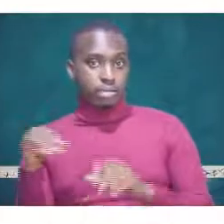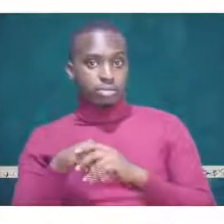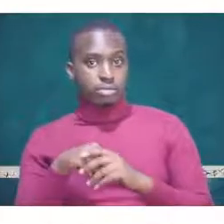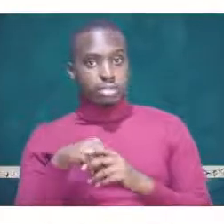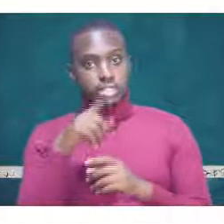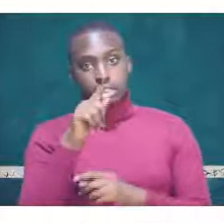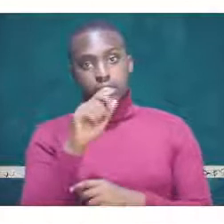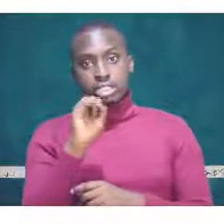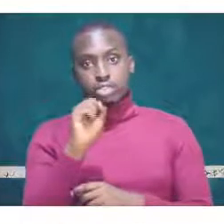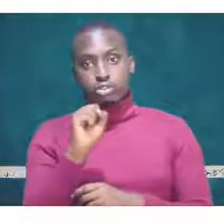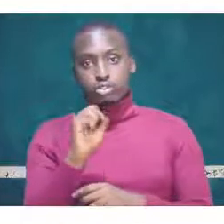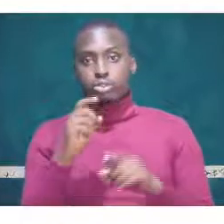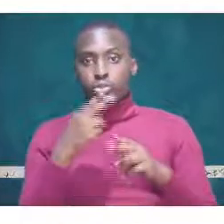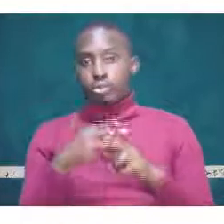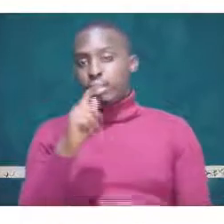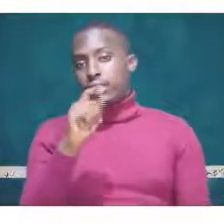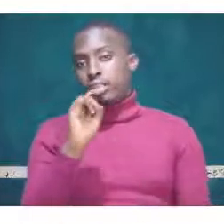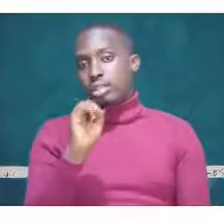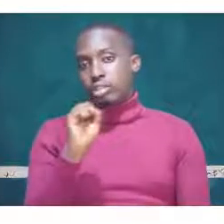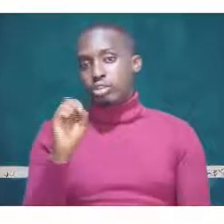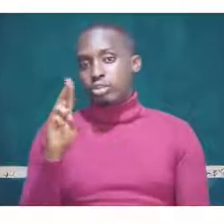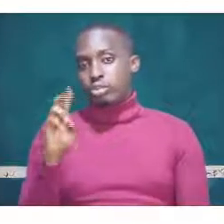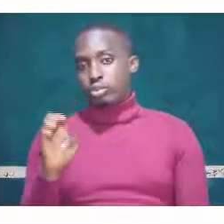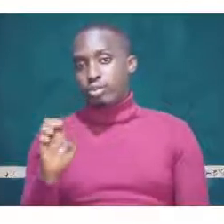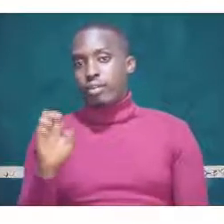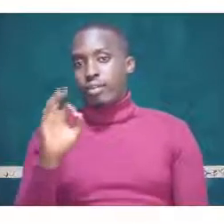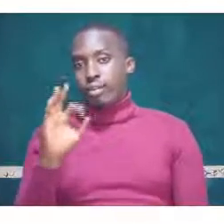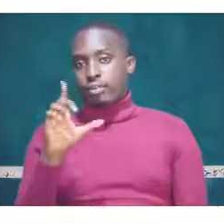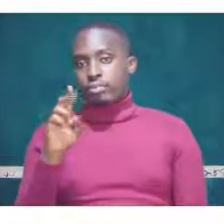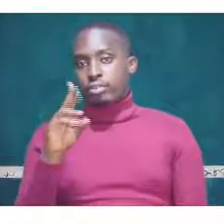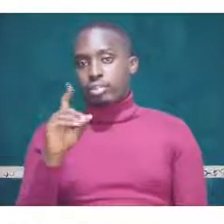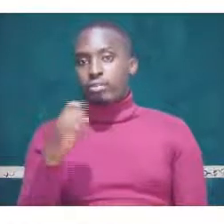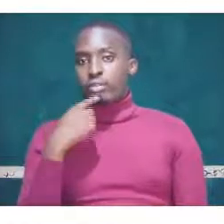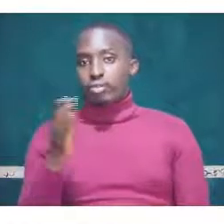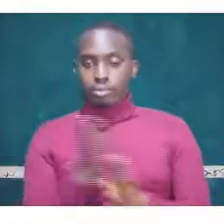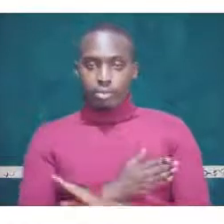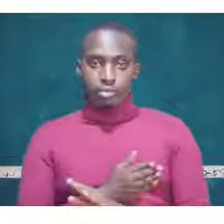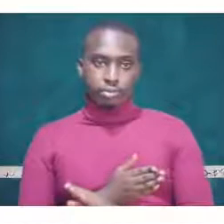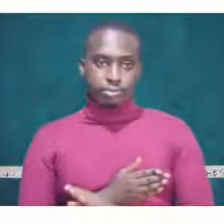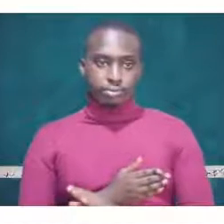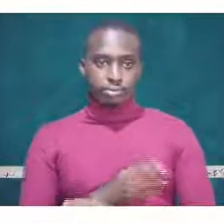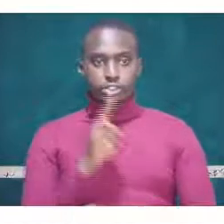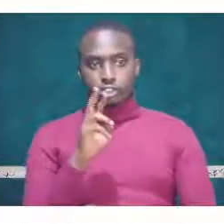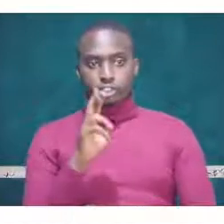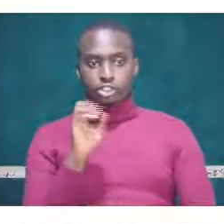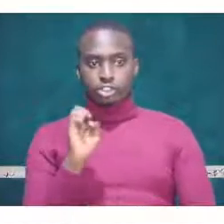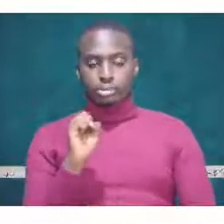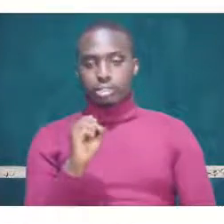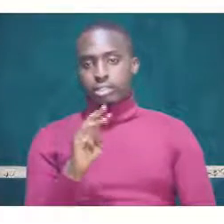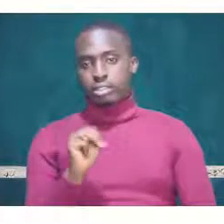fluid is called what you call tissue fluid. Tissue fluid, as I mentioned, its function, nourishment, bathing the